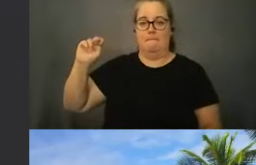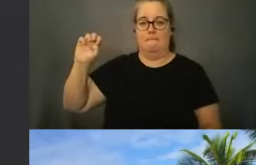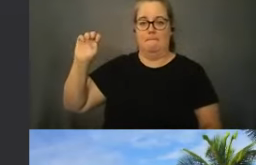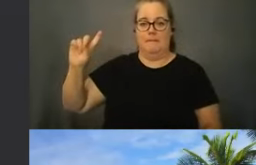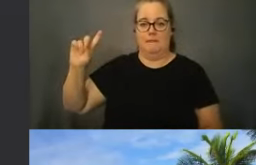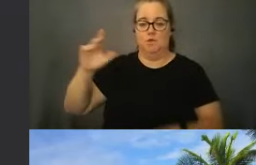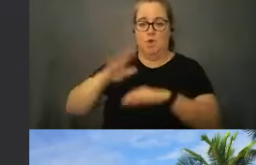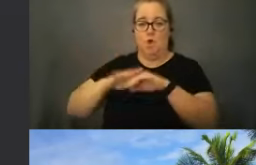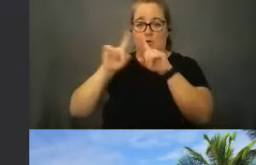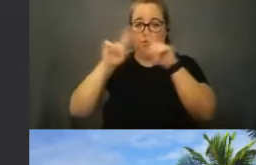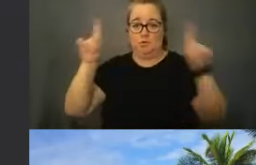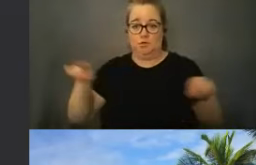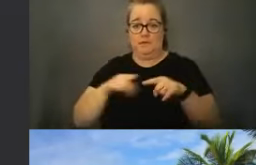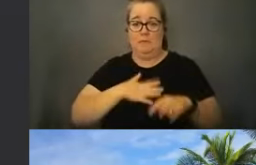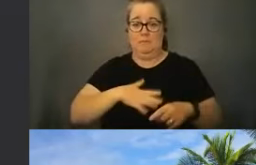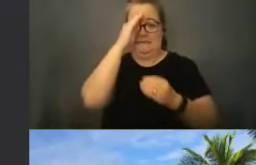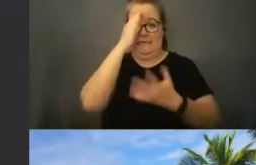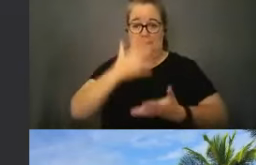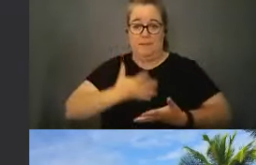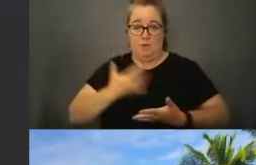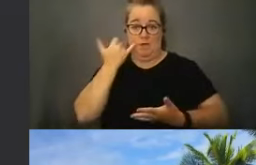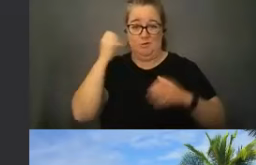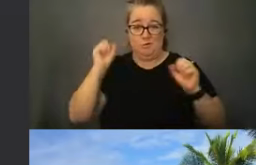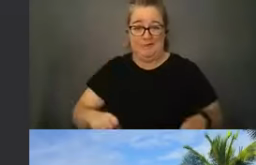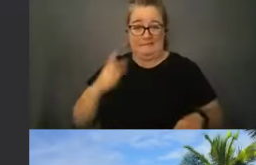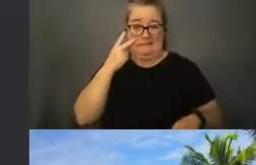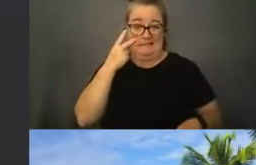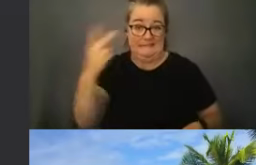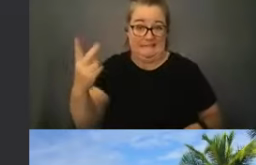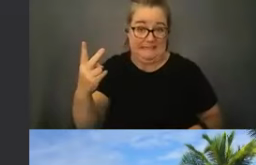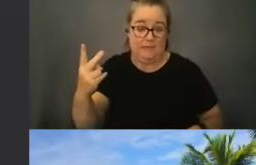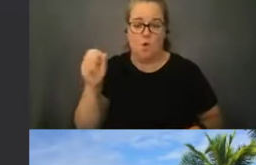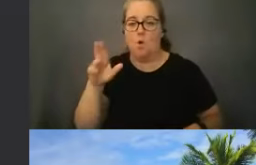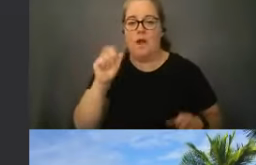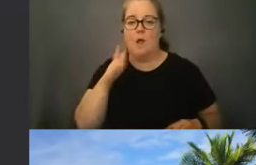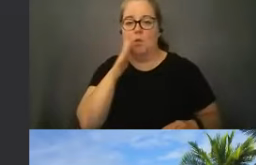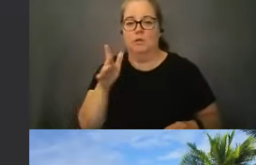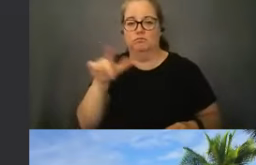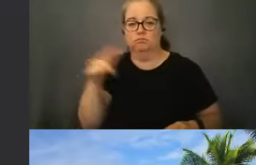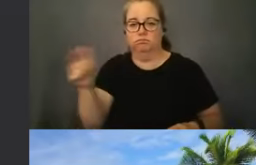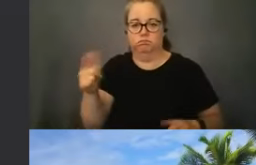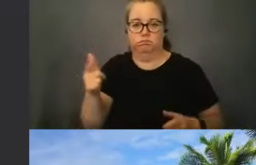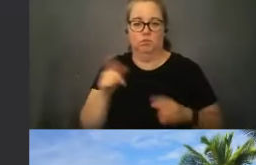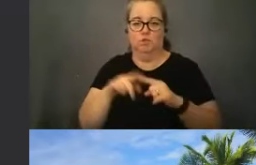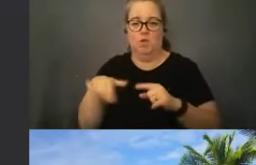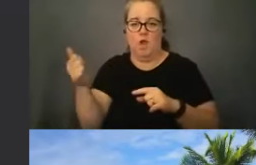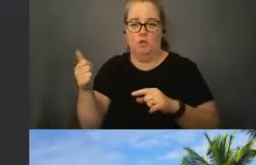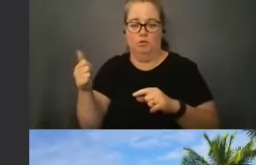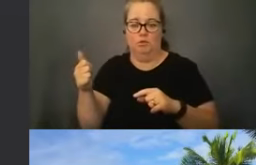to know if you can see that. Otherwise, I'll switch to another view. I can see it.